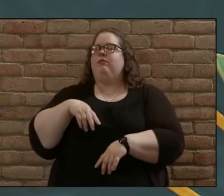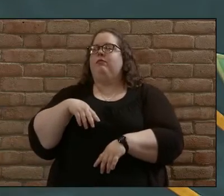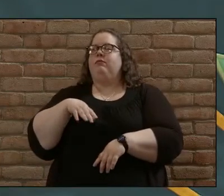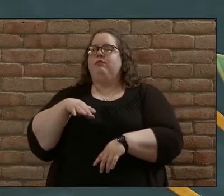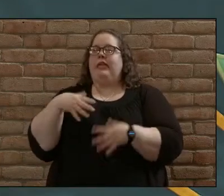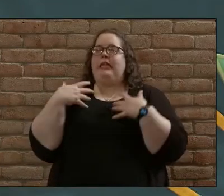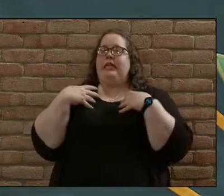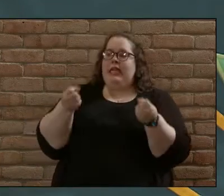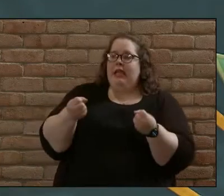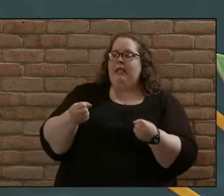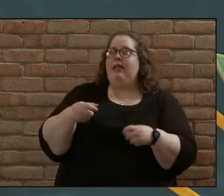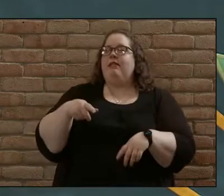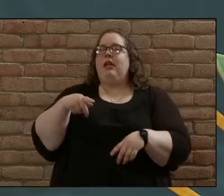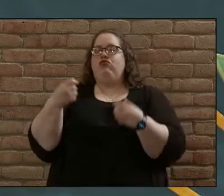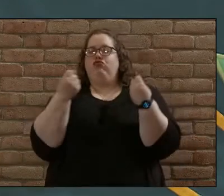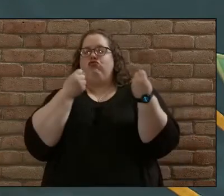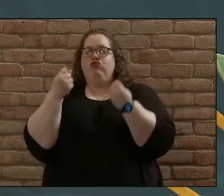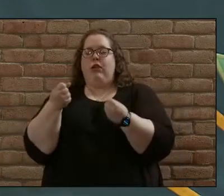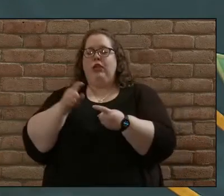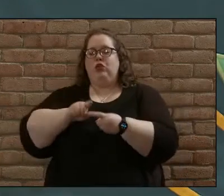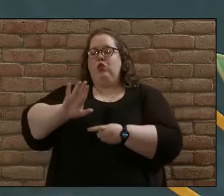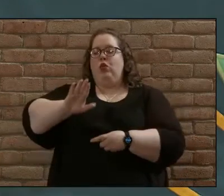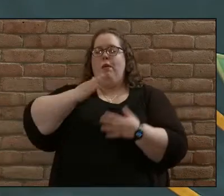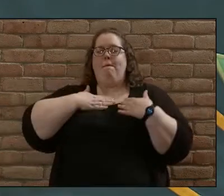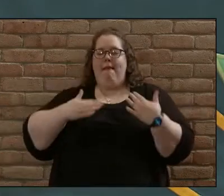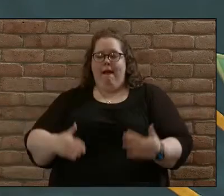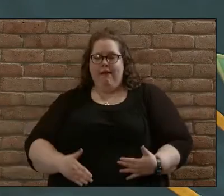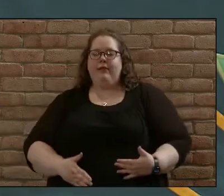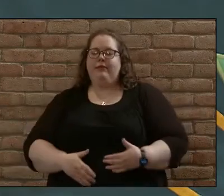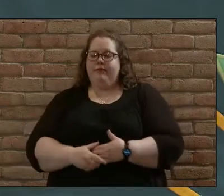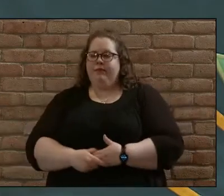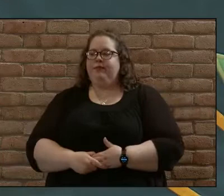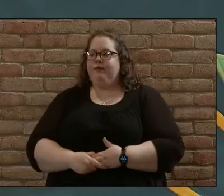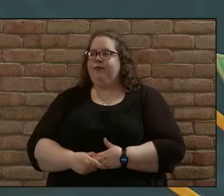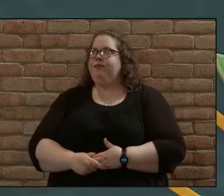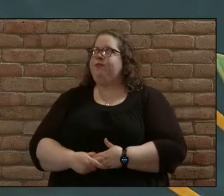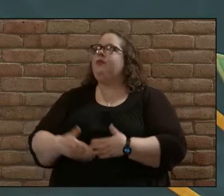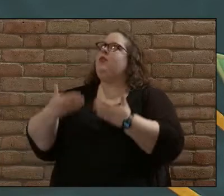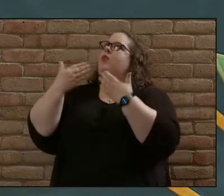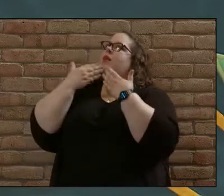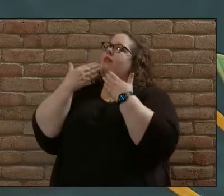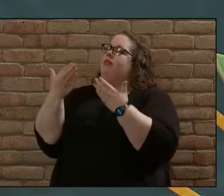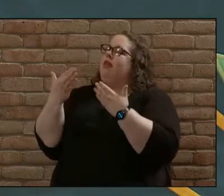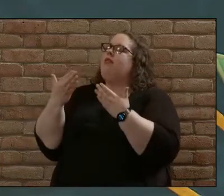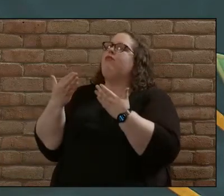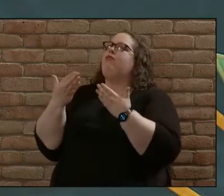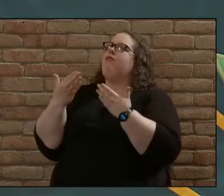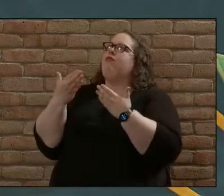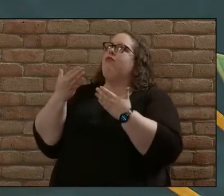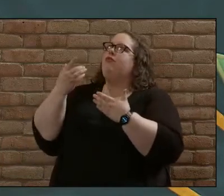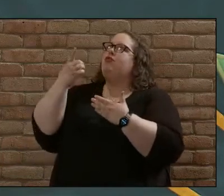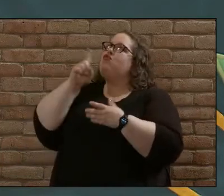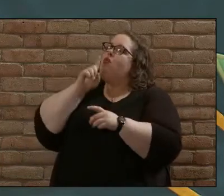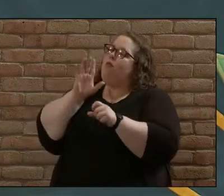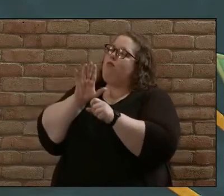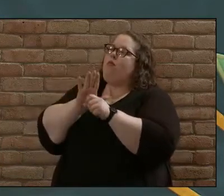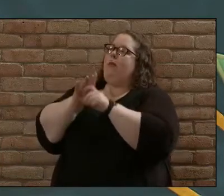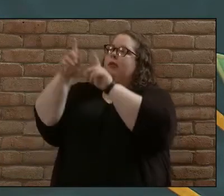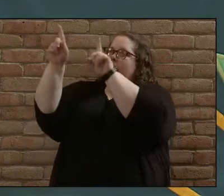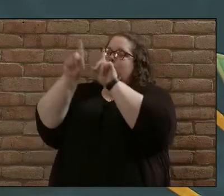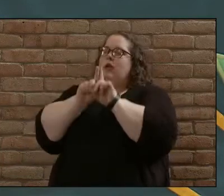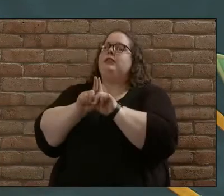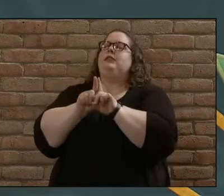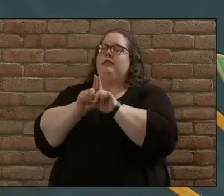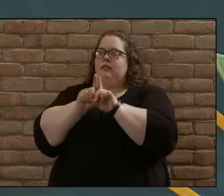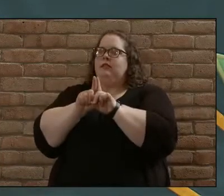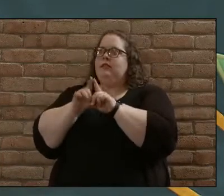her, but also strength to her body. And we thank you, O Lord, for your promise of presence. Let your